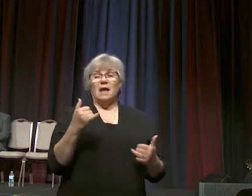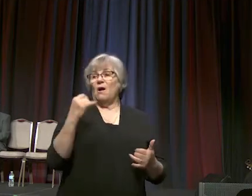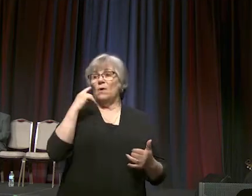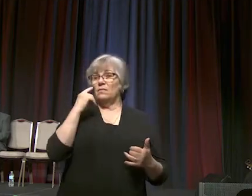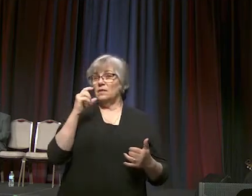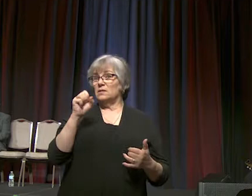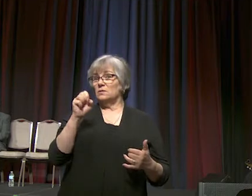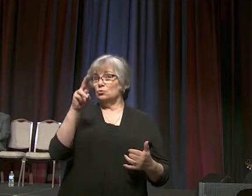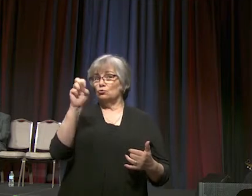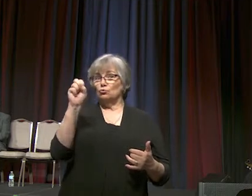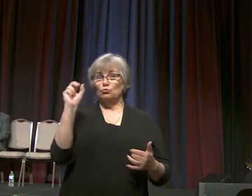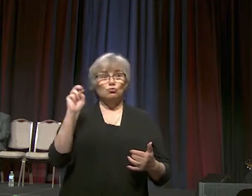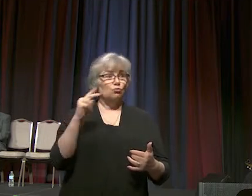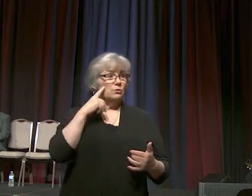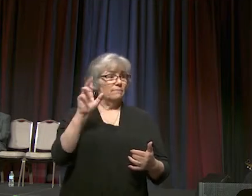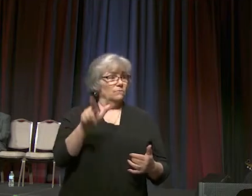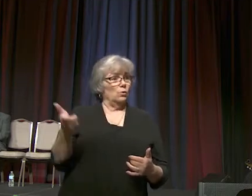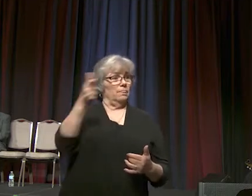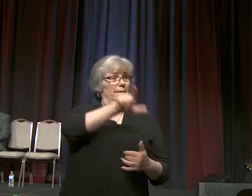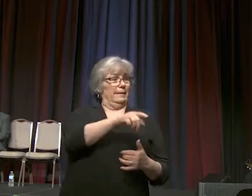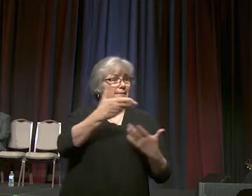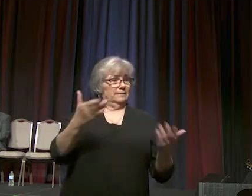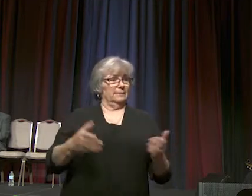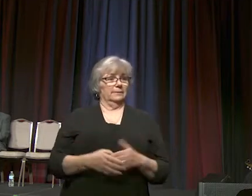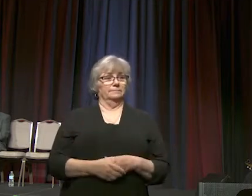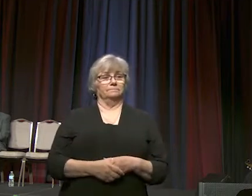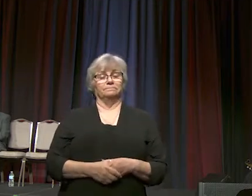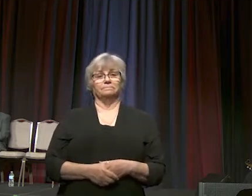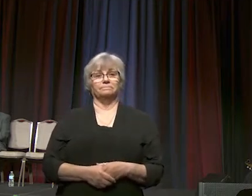believe, for the next piece.